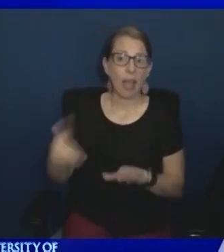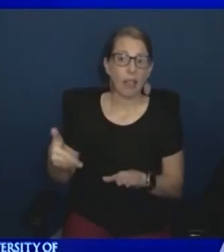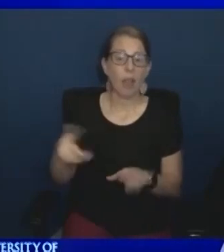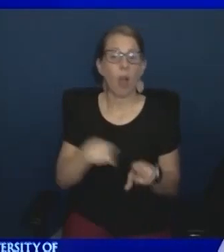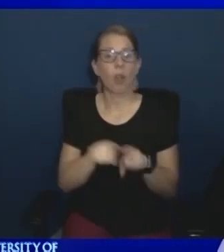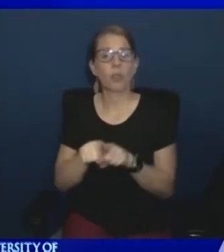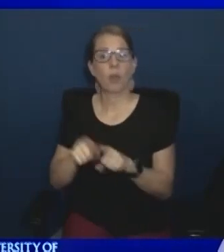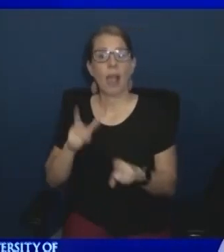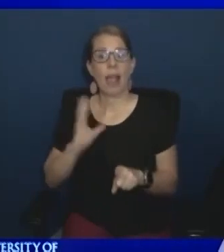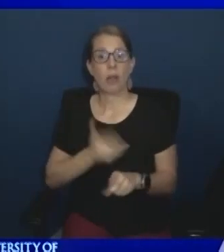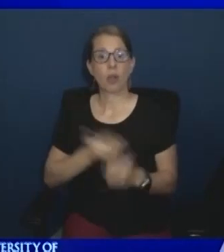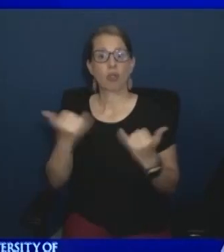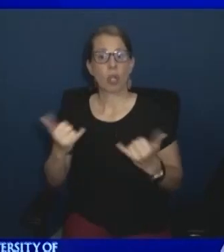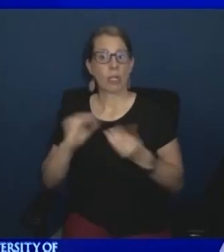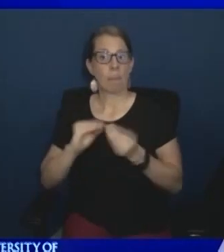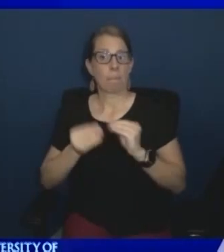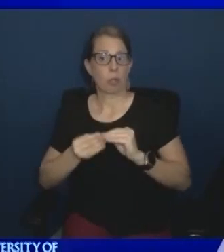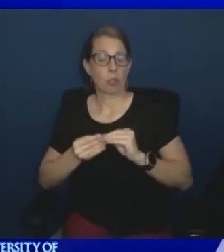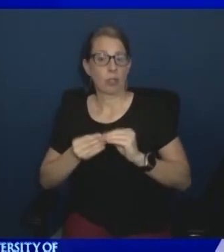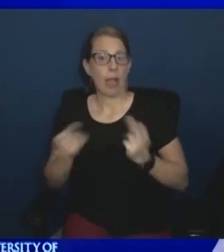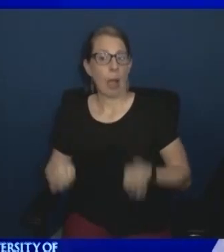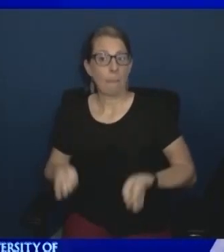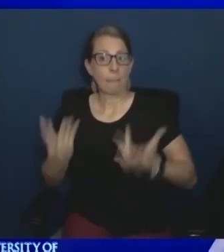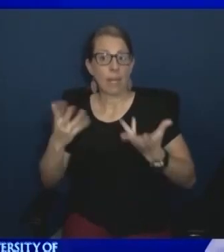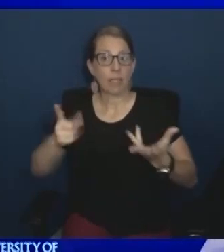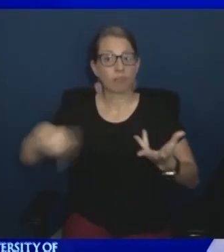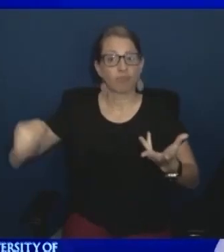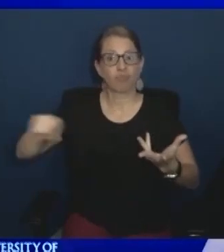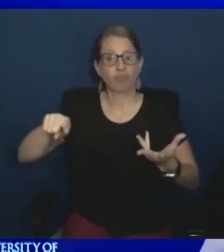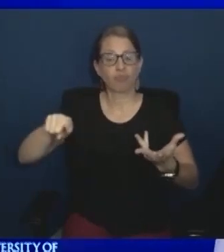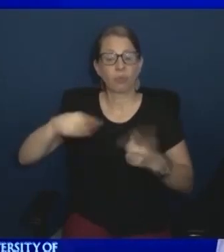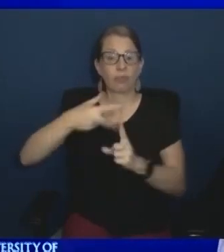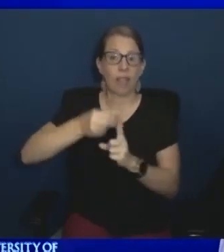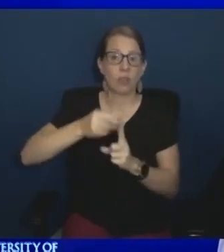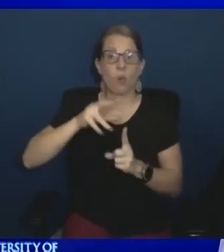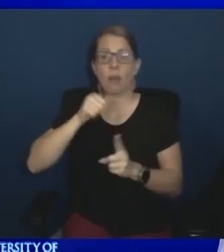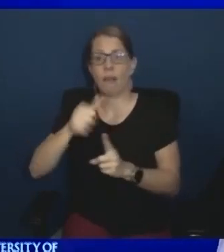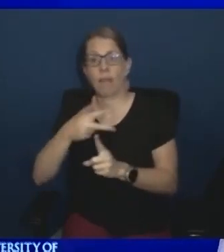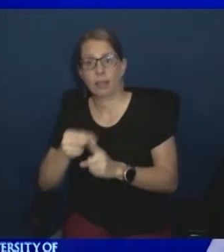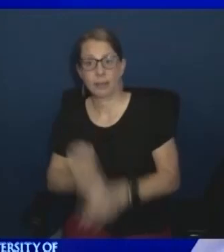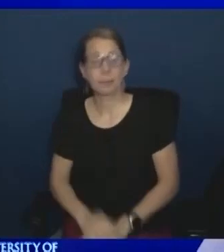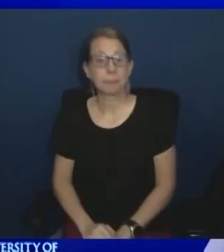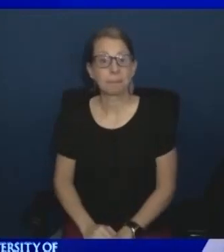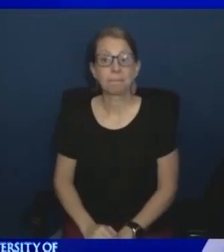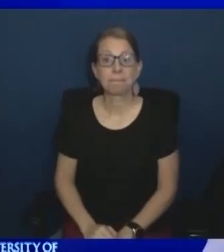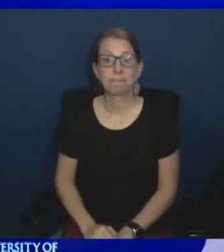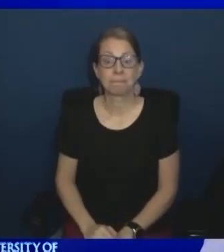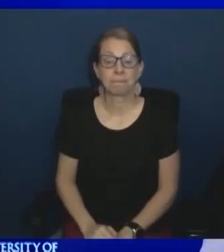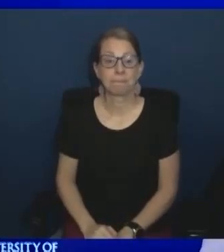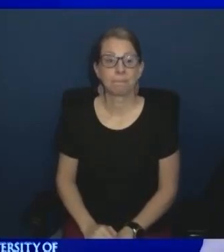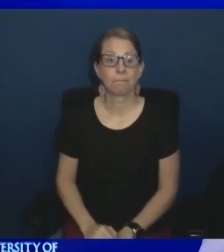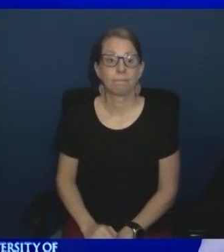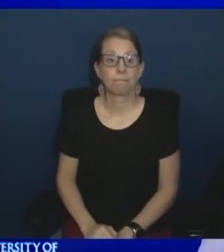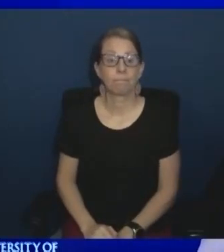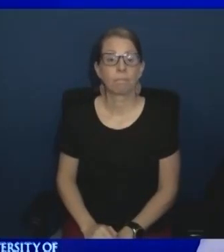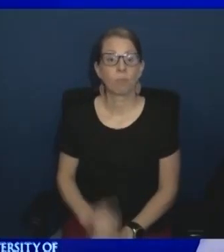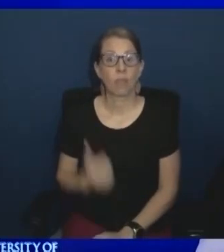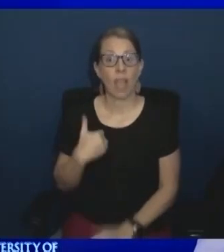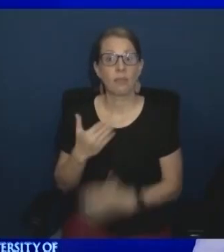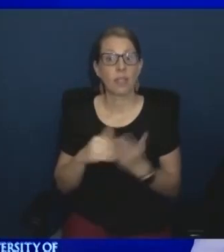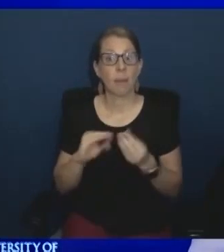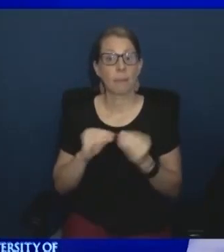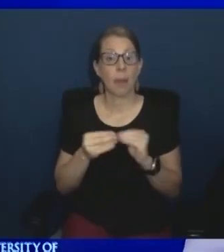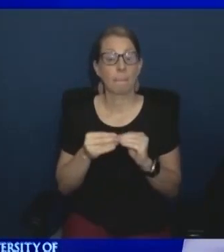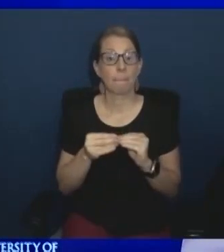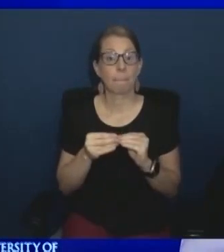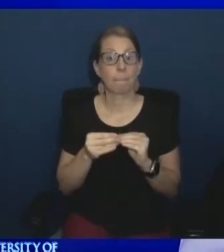current numbers of what has happened recently in the ICU. Okay. We do have some numbers as far